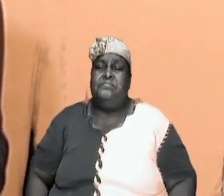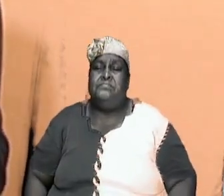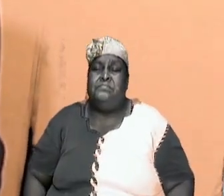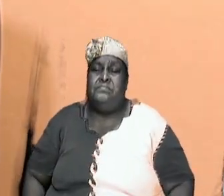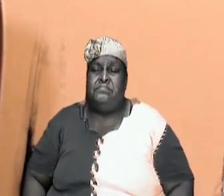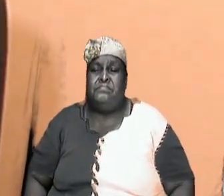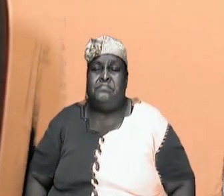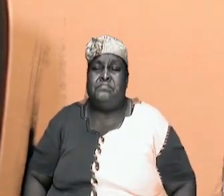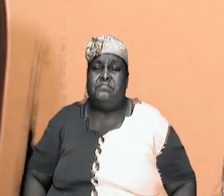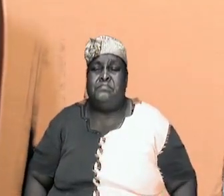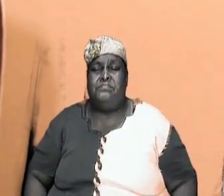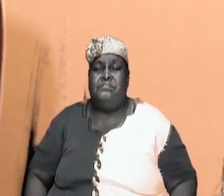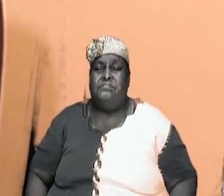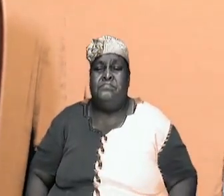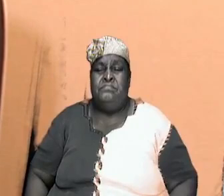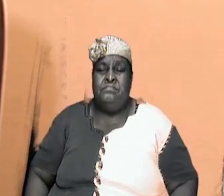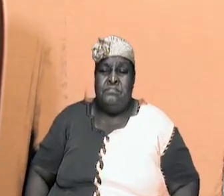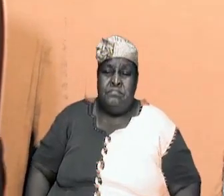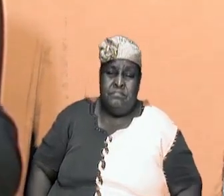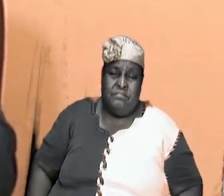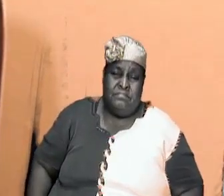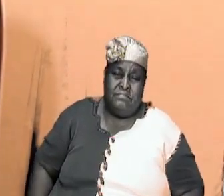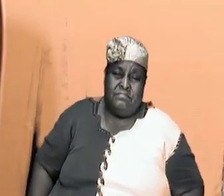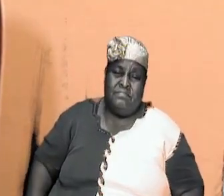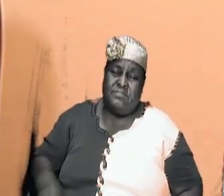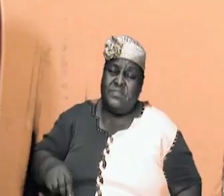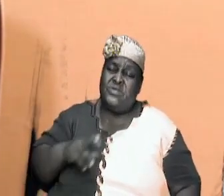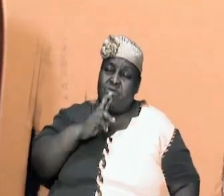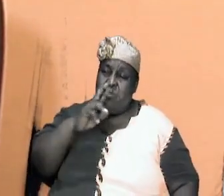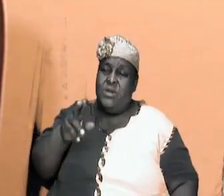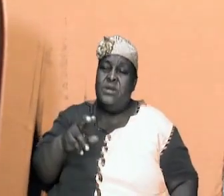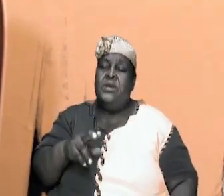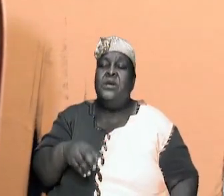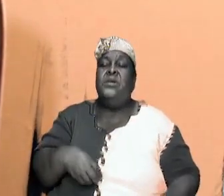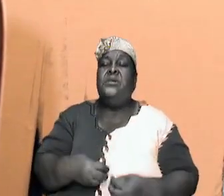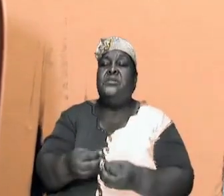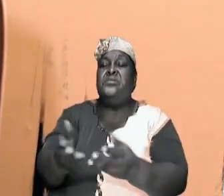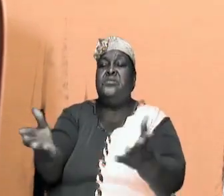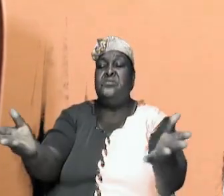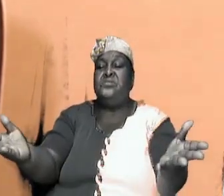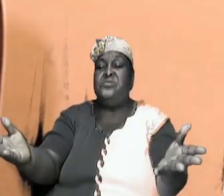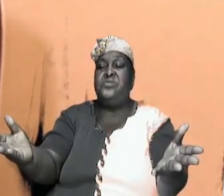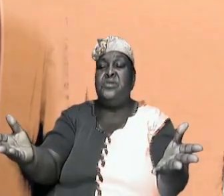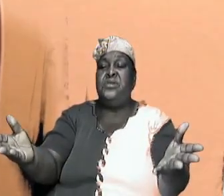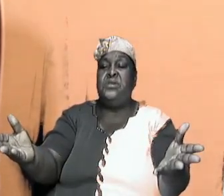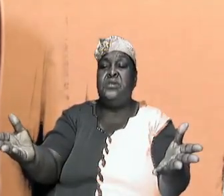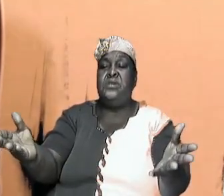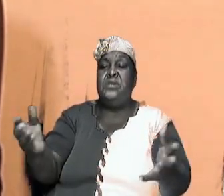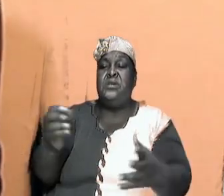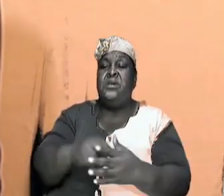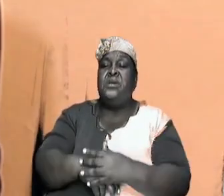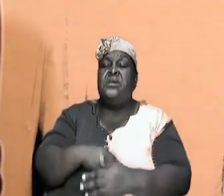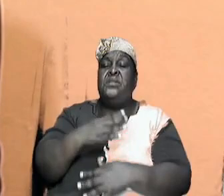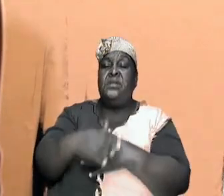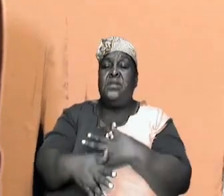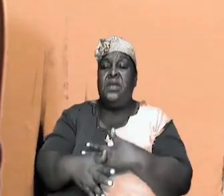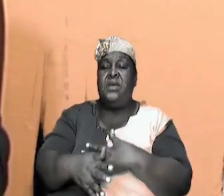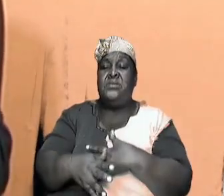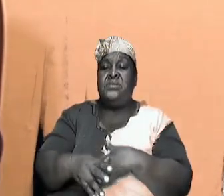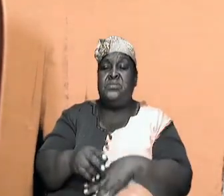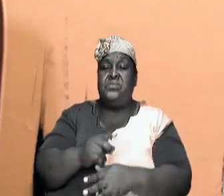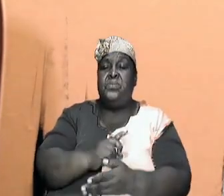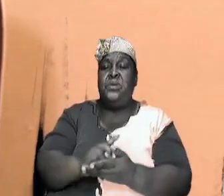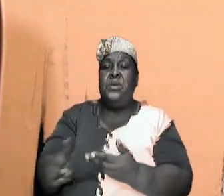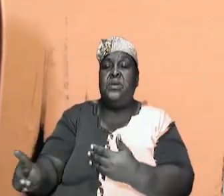know? And so, as I said, this is really an introduction. In the next couple of weeks, we are going